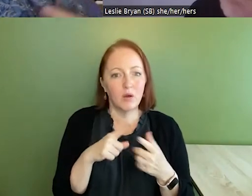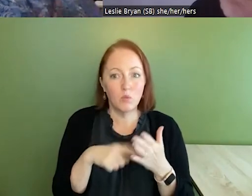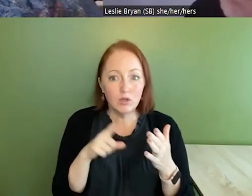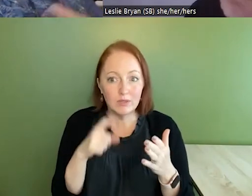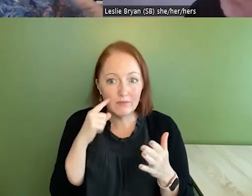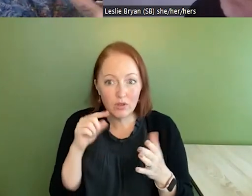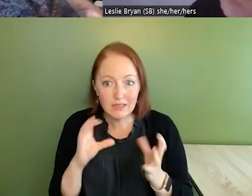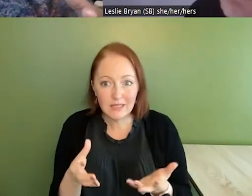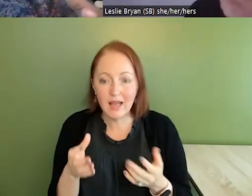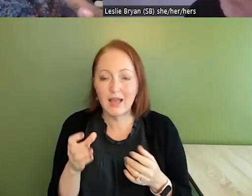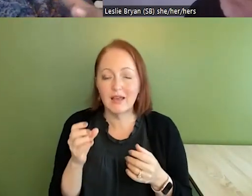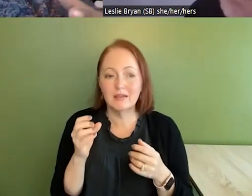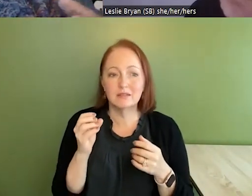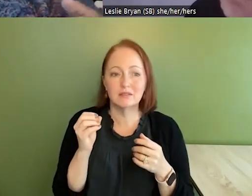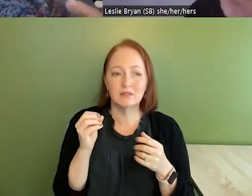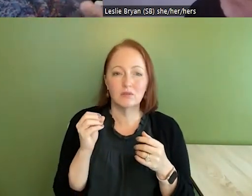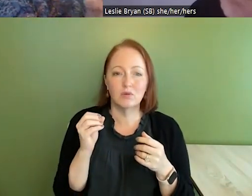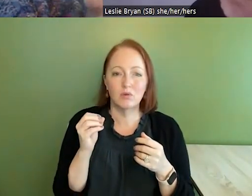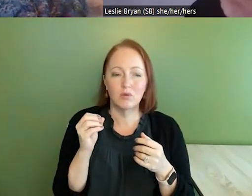this class or for